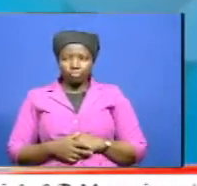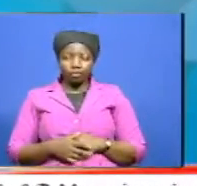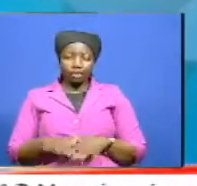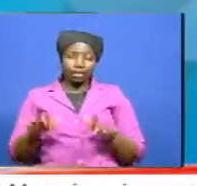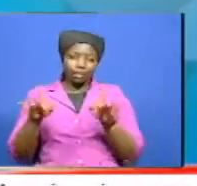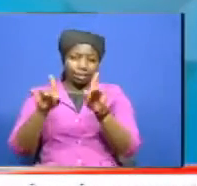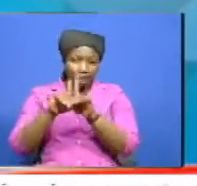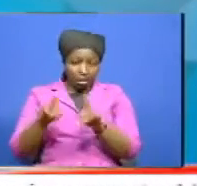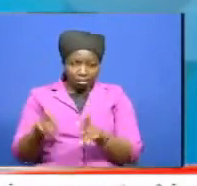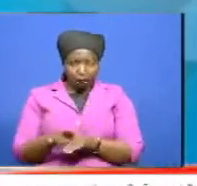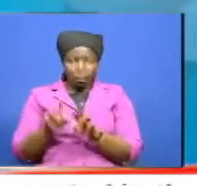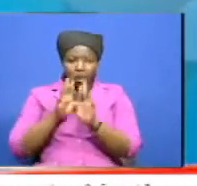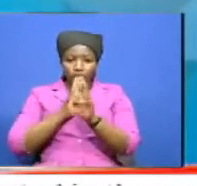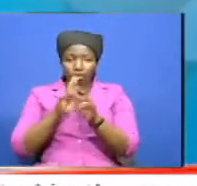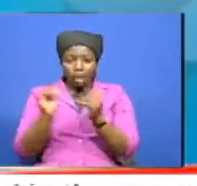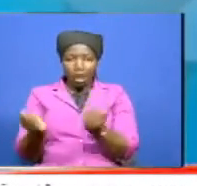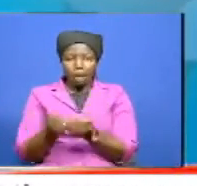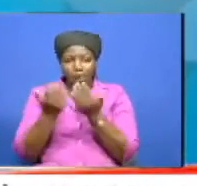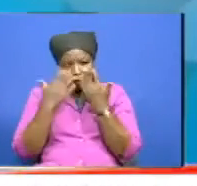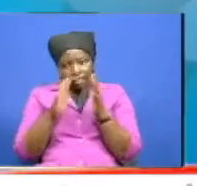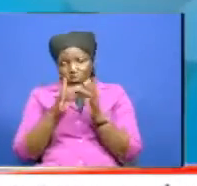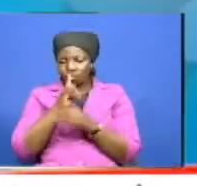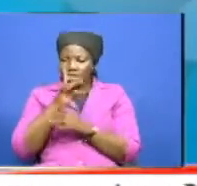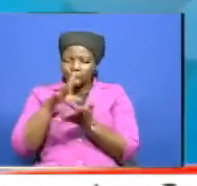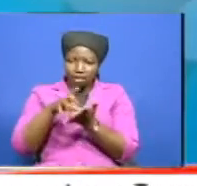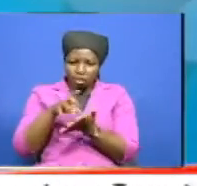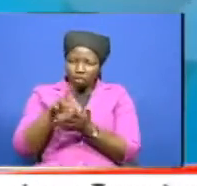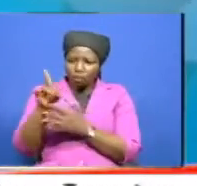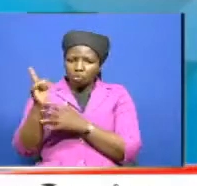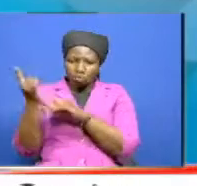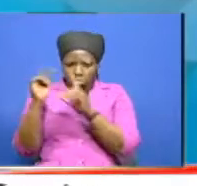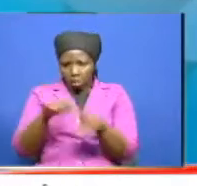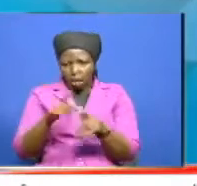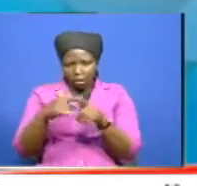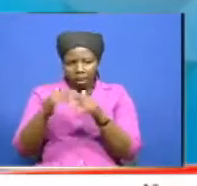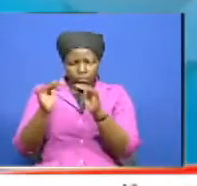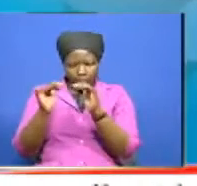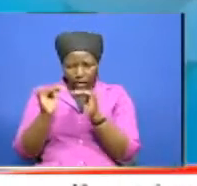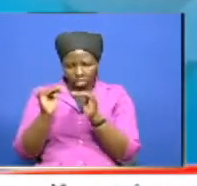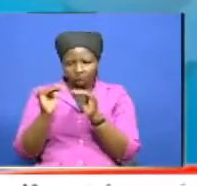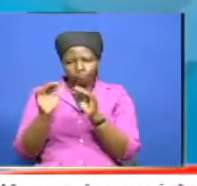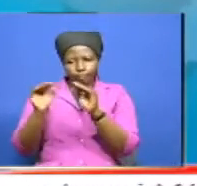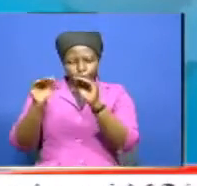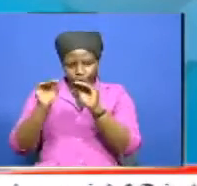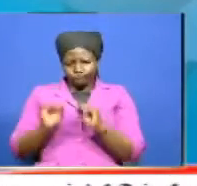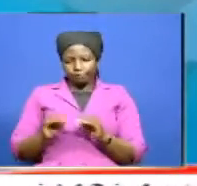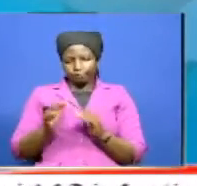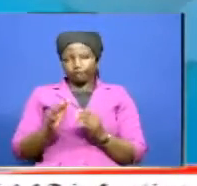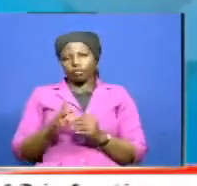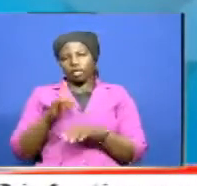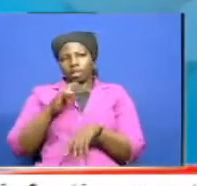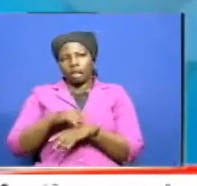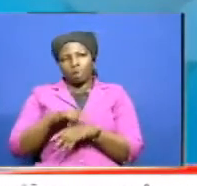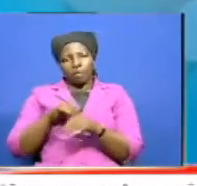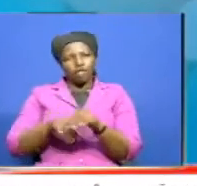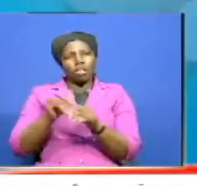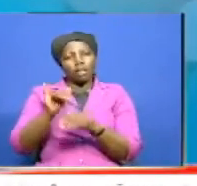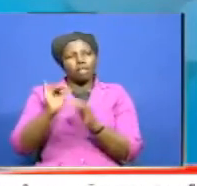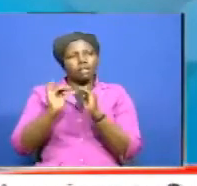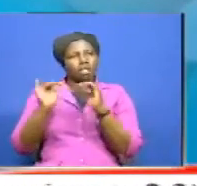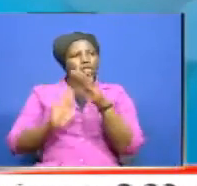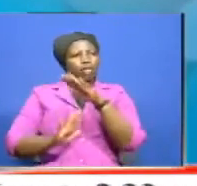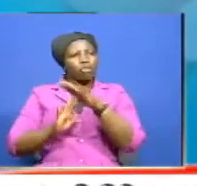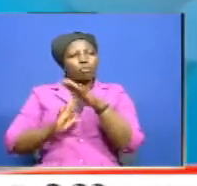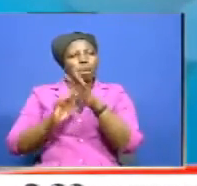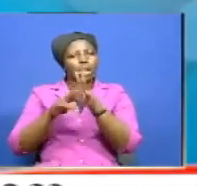same kind of results. You know, so it's a case of you come up and you go down immediately, because when keeping up with that levels at the top requires more than